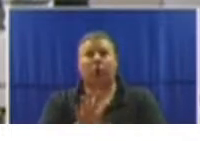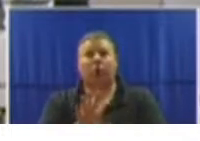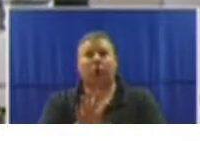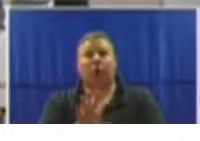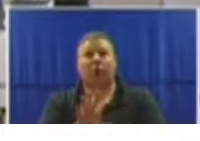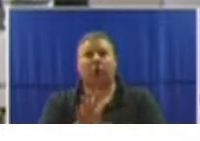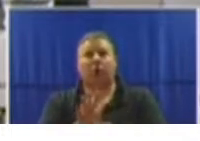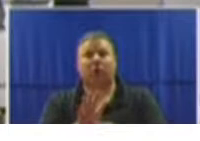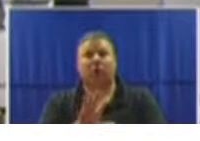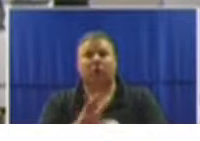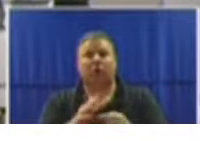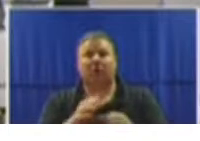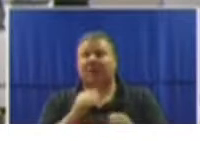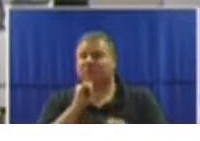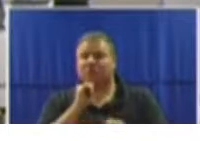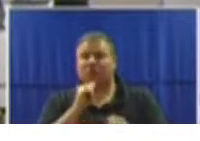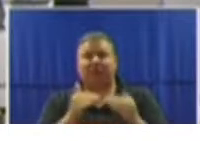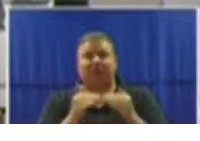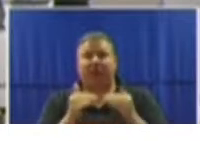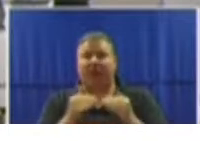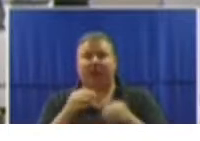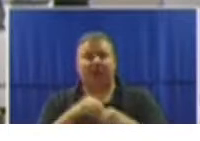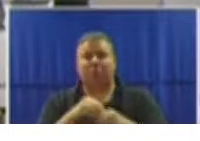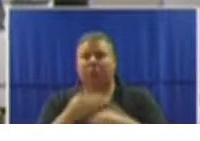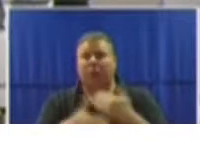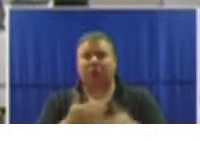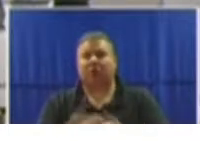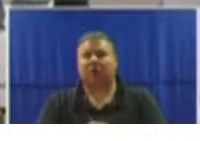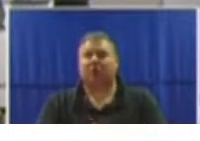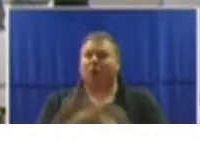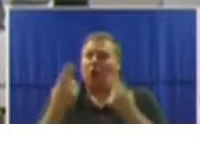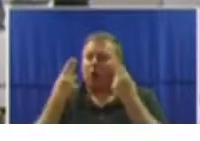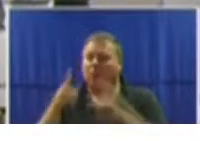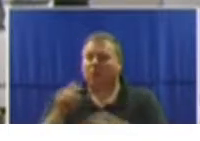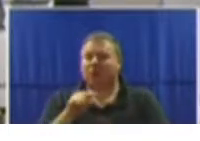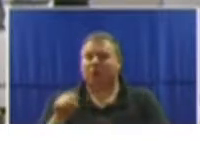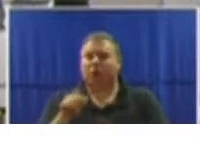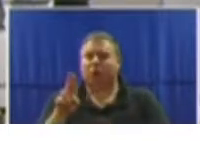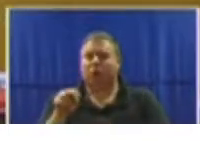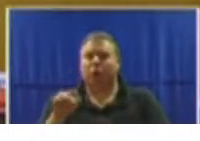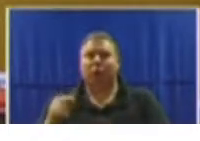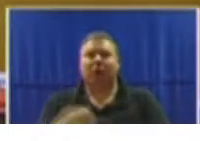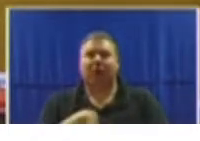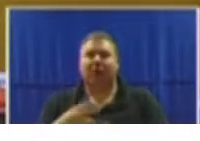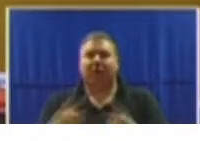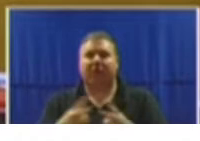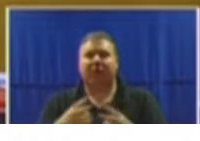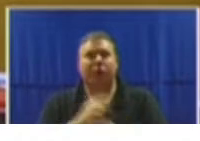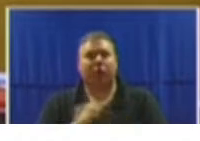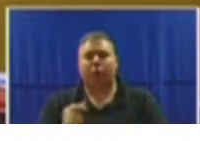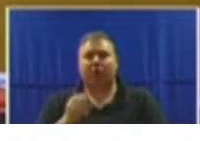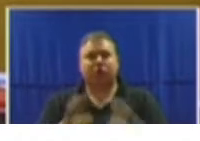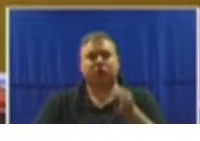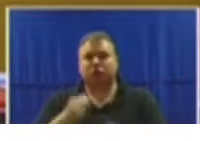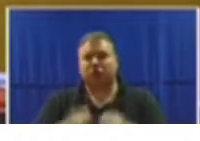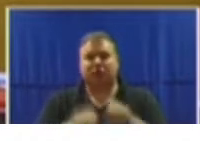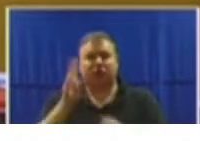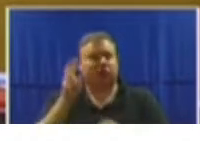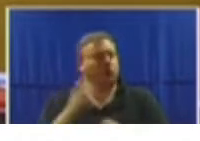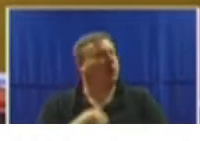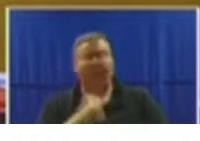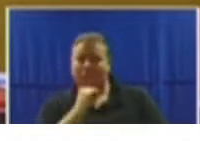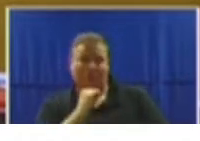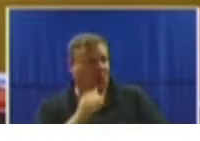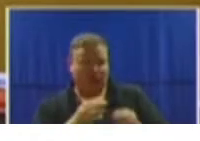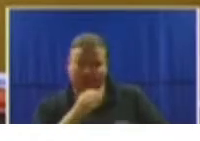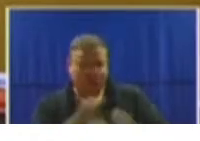entire process. Honorable member, Honorable Zungula, I think you are very quick to judge the issue. I'm not judging, Speaker. I'm saying